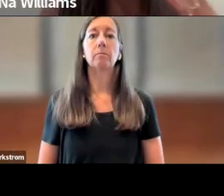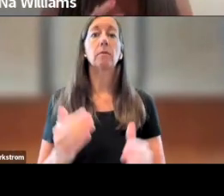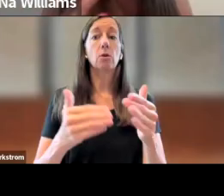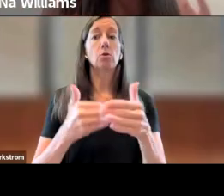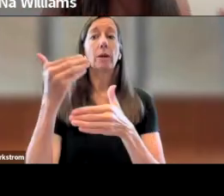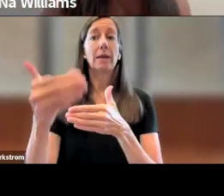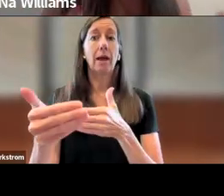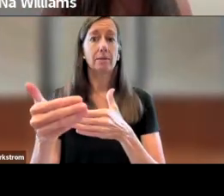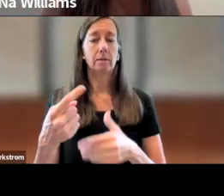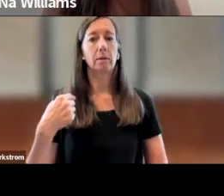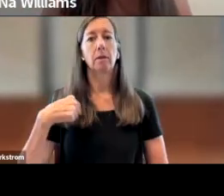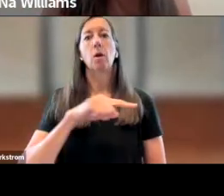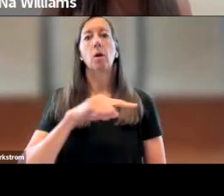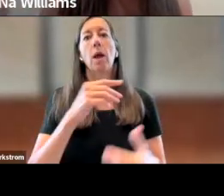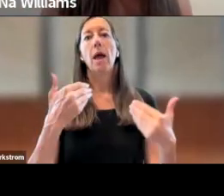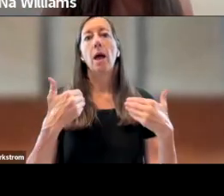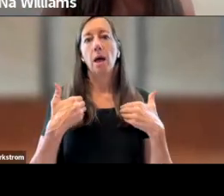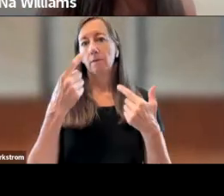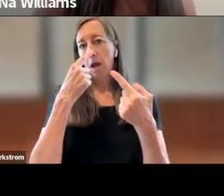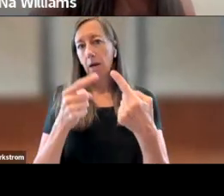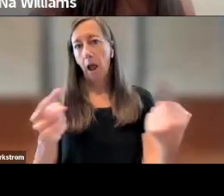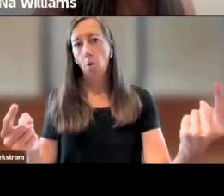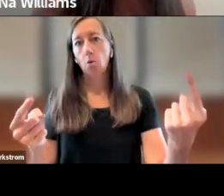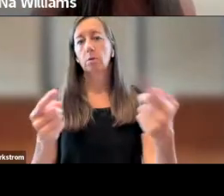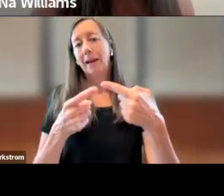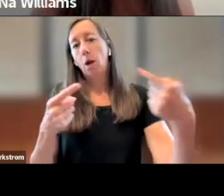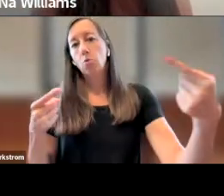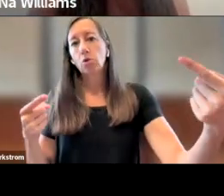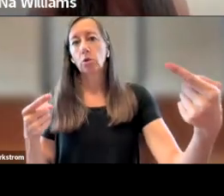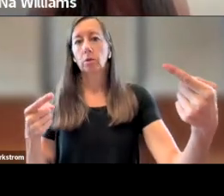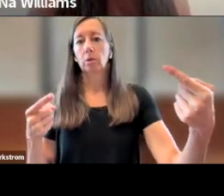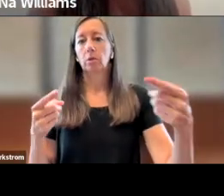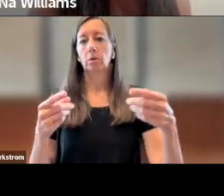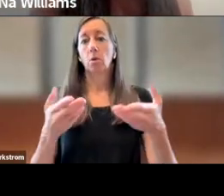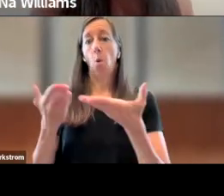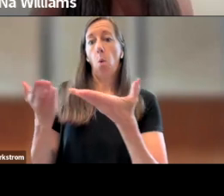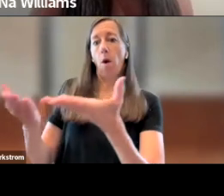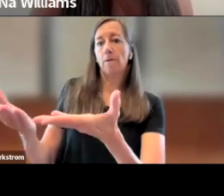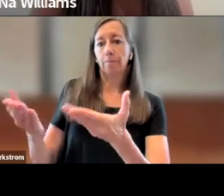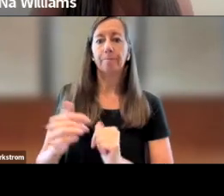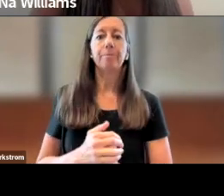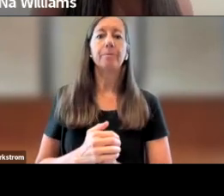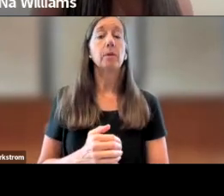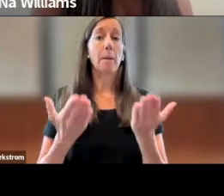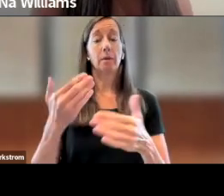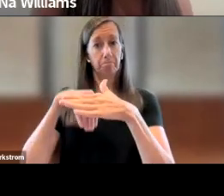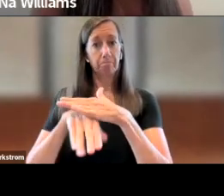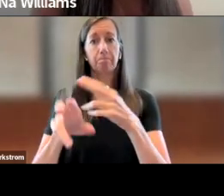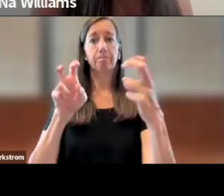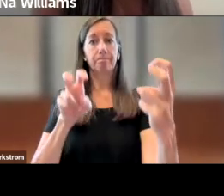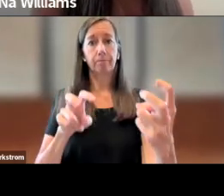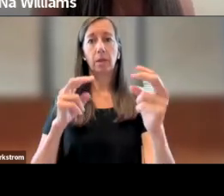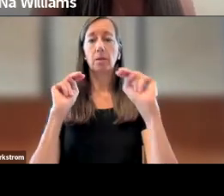we have what you call a counter offer dance. So let's just say you go into the negotiation and you're